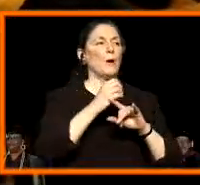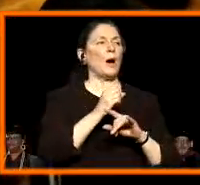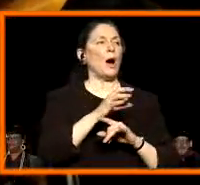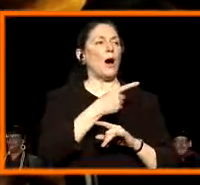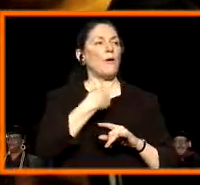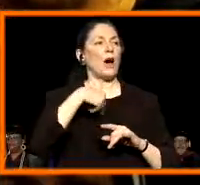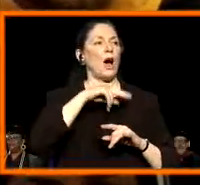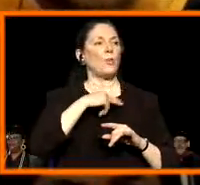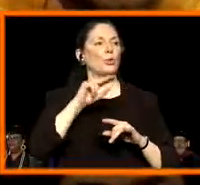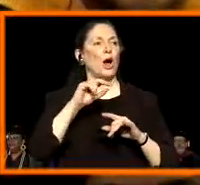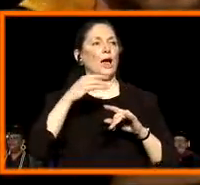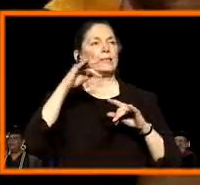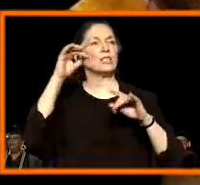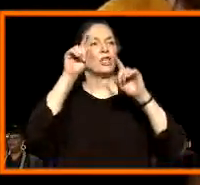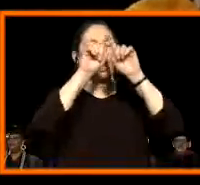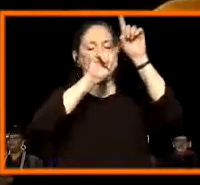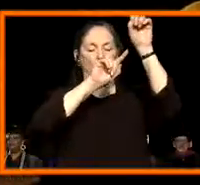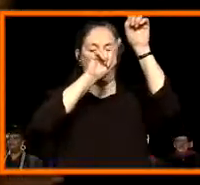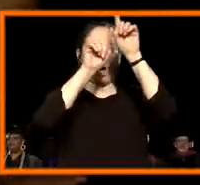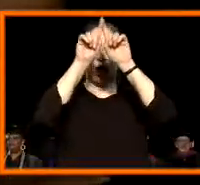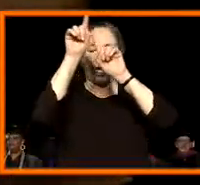gleam of the bright